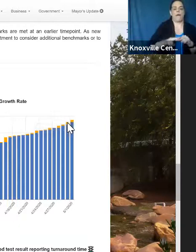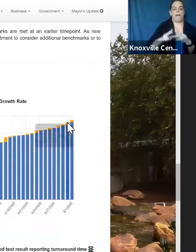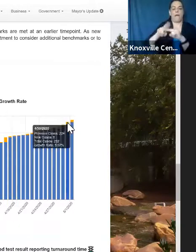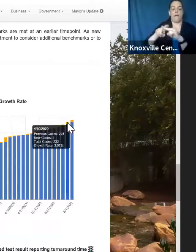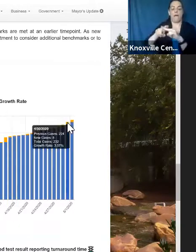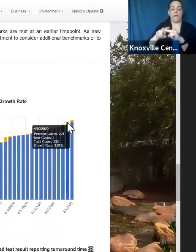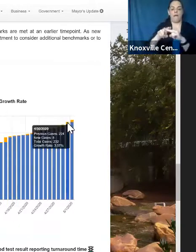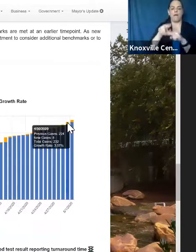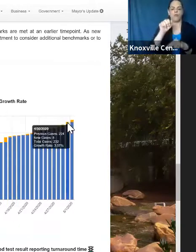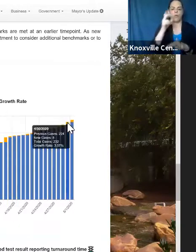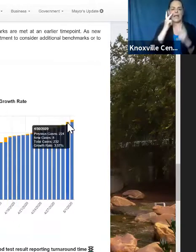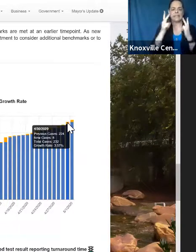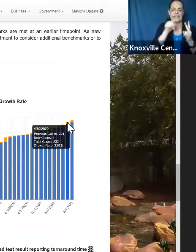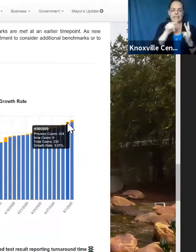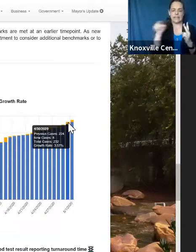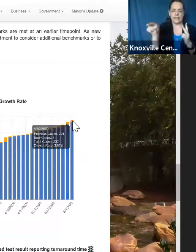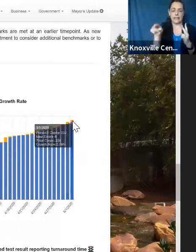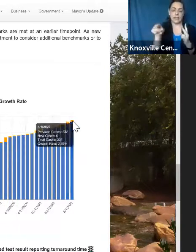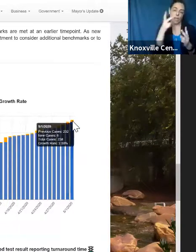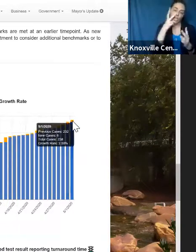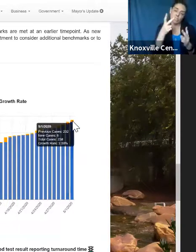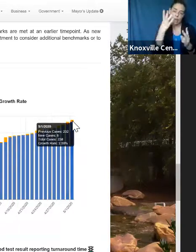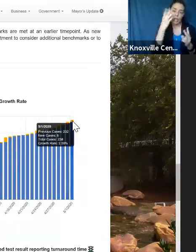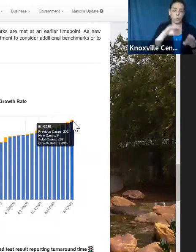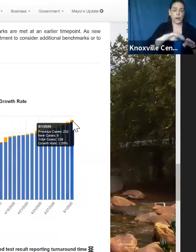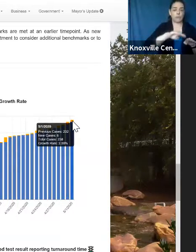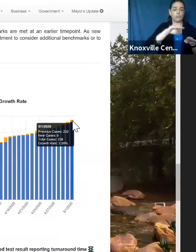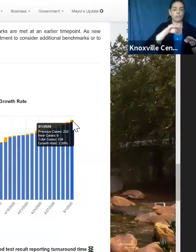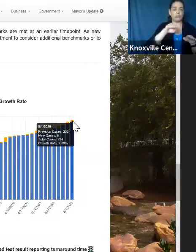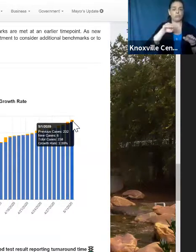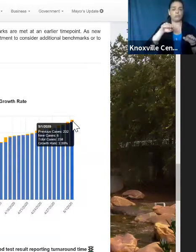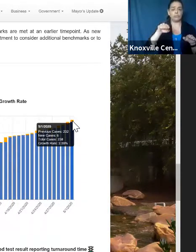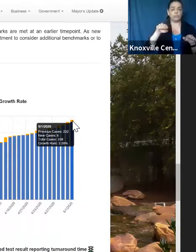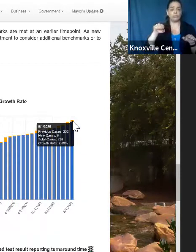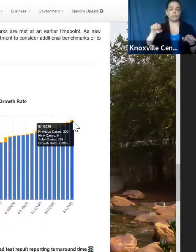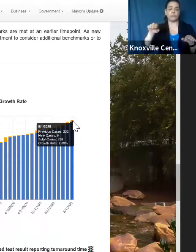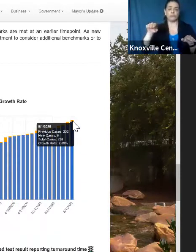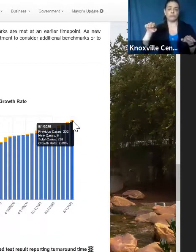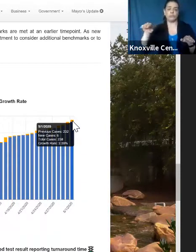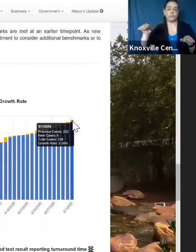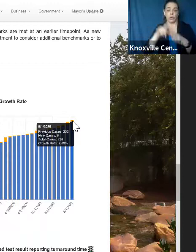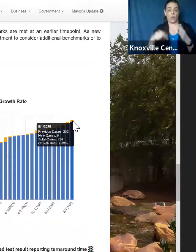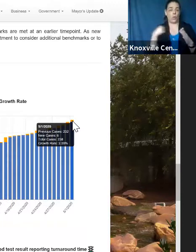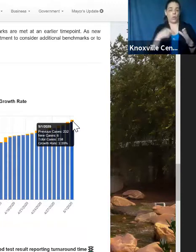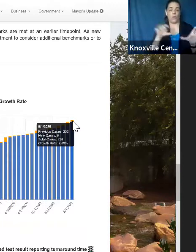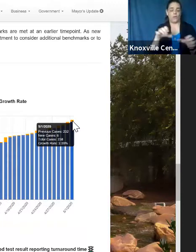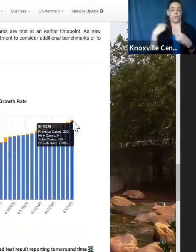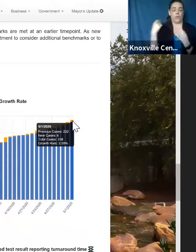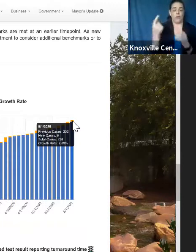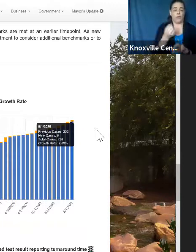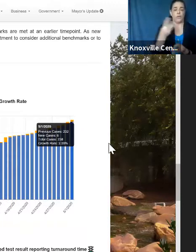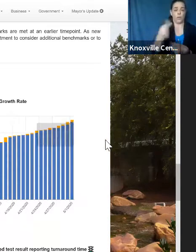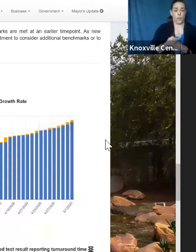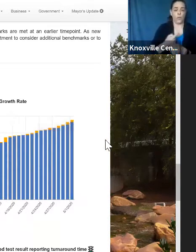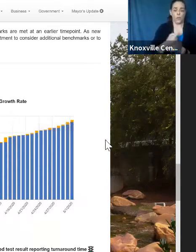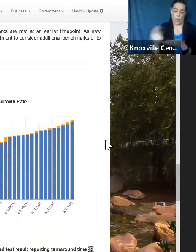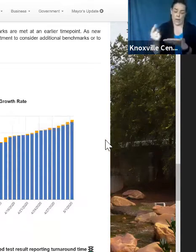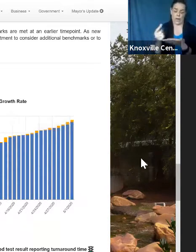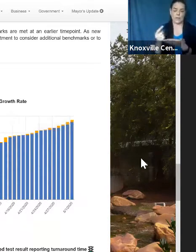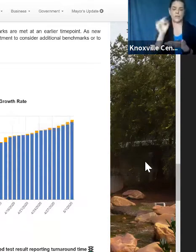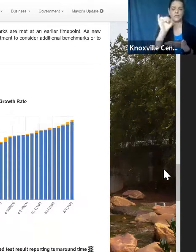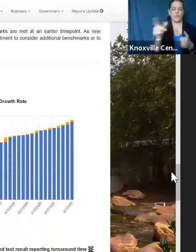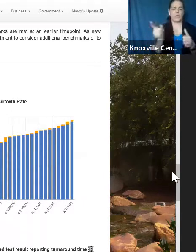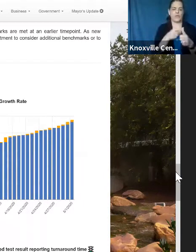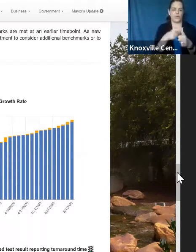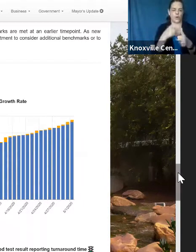you can see what that is. And you'll see that it's pretty flat for what we've been doing for the past couple of weeks. So that's the first